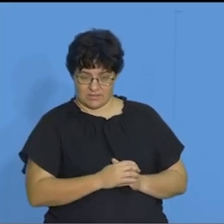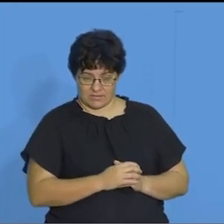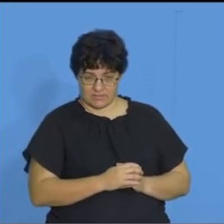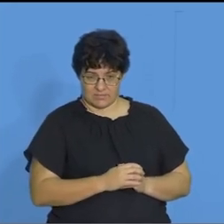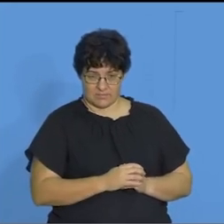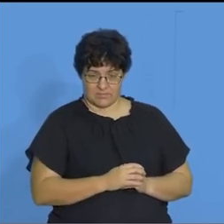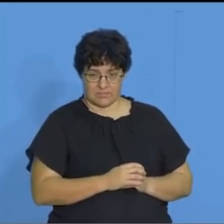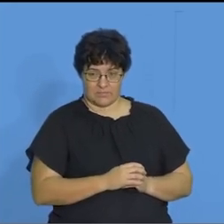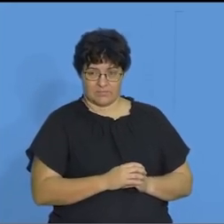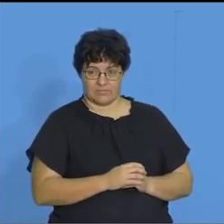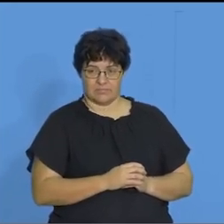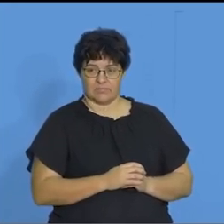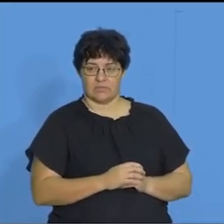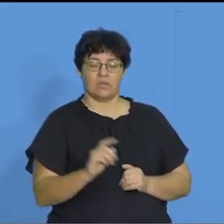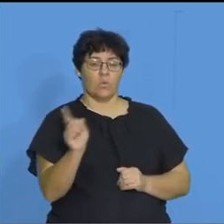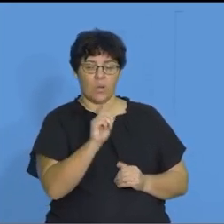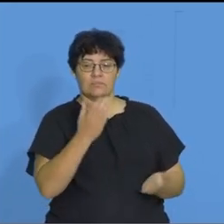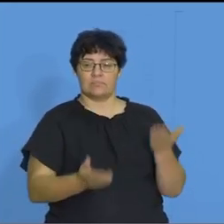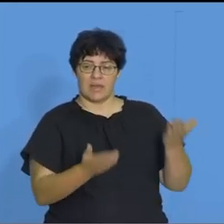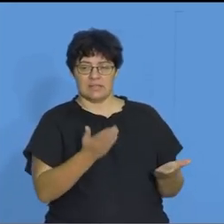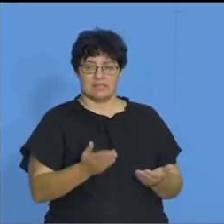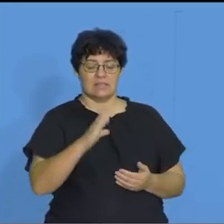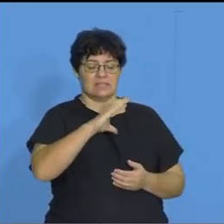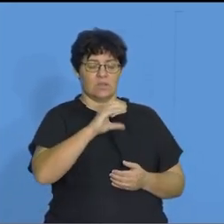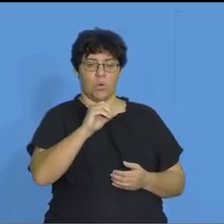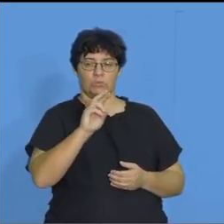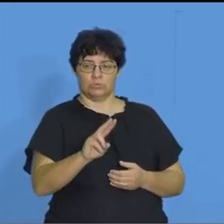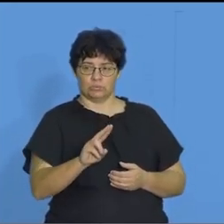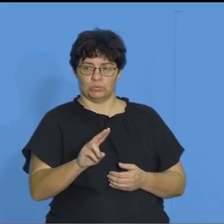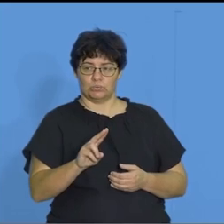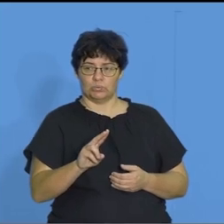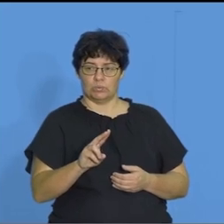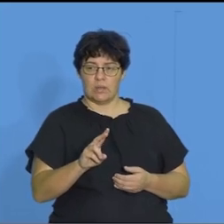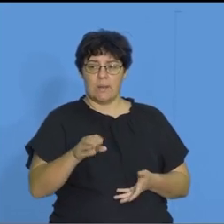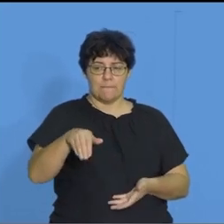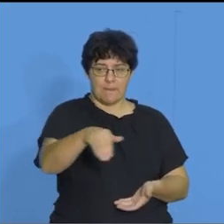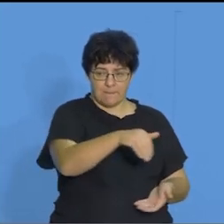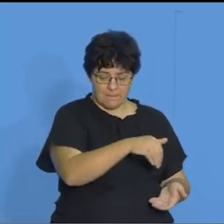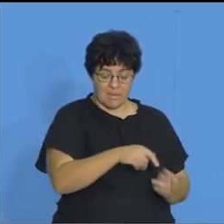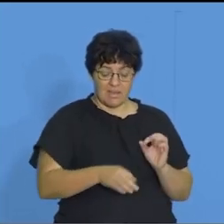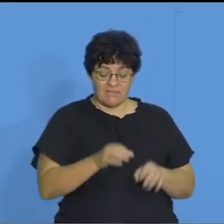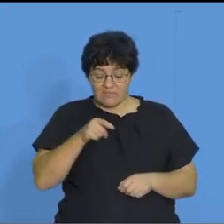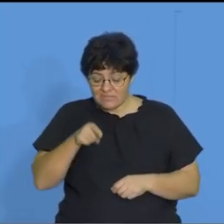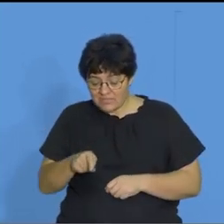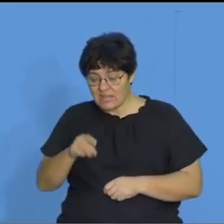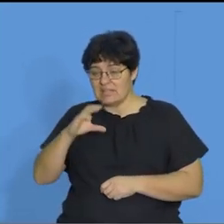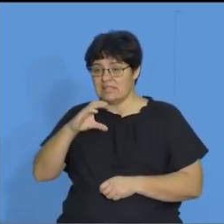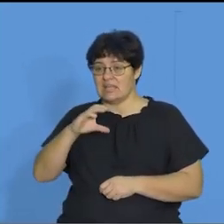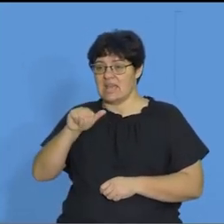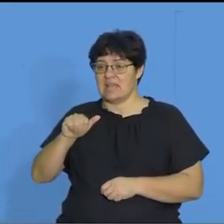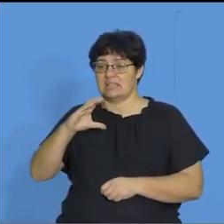1:1:1, right? Okay, so what mass of carbon dioxide will be collected if the calcium carbonate